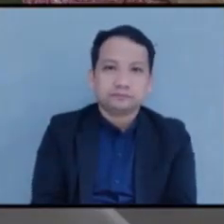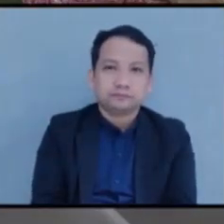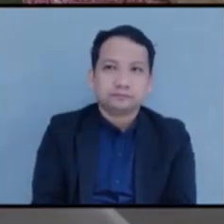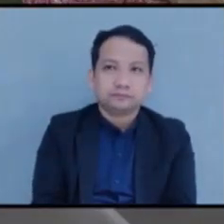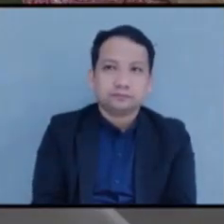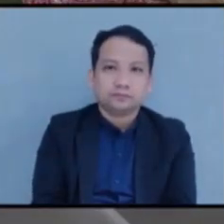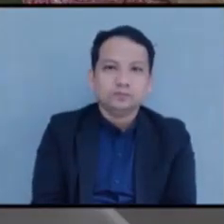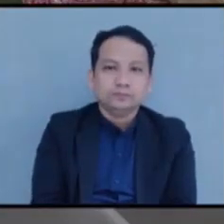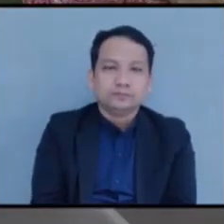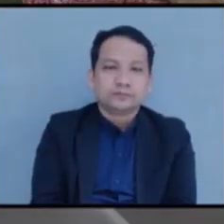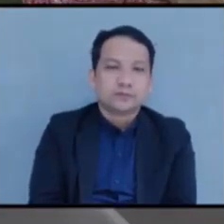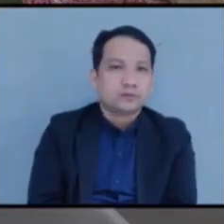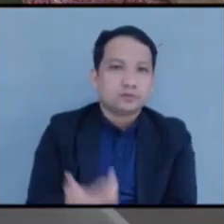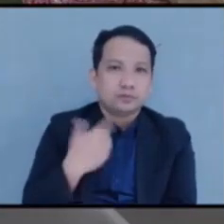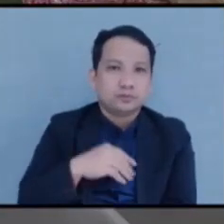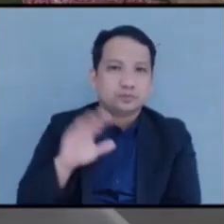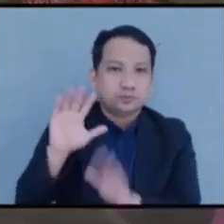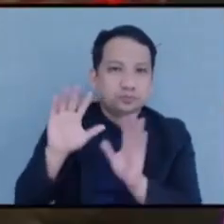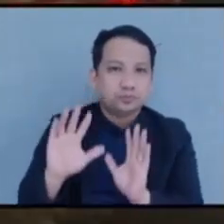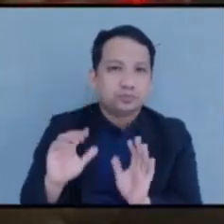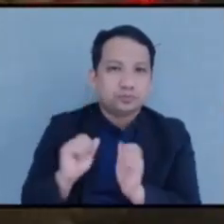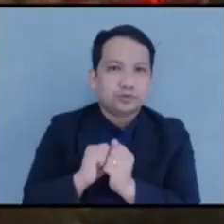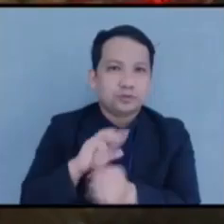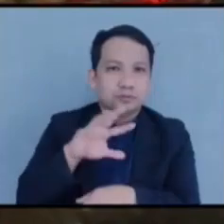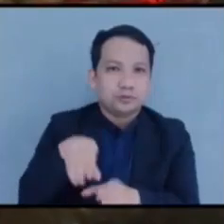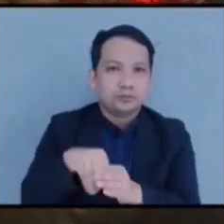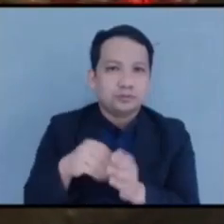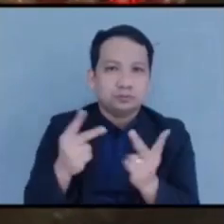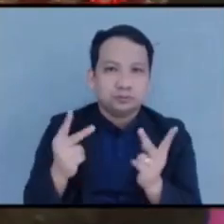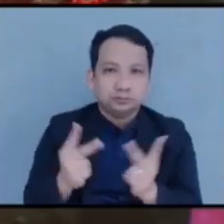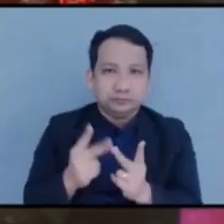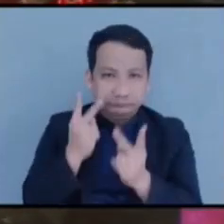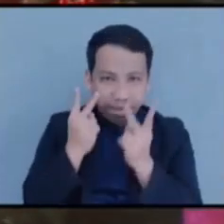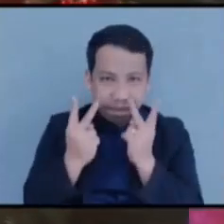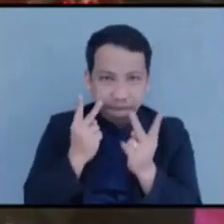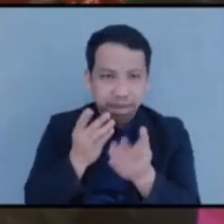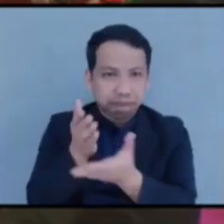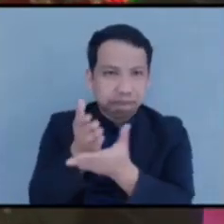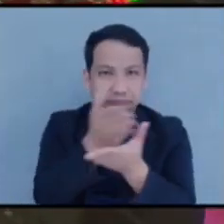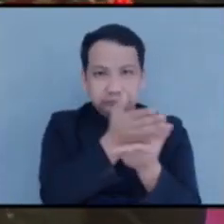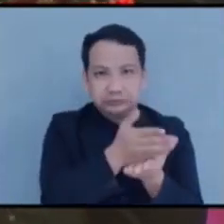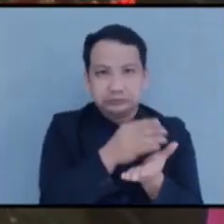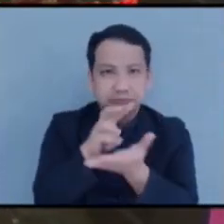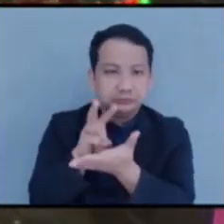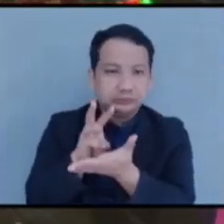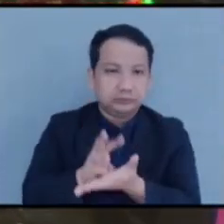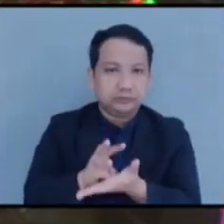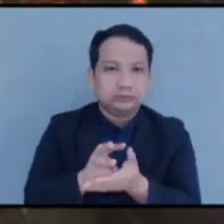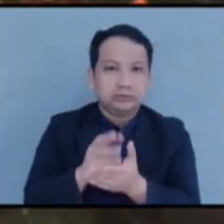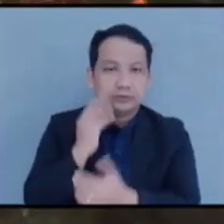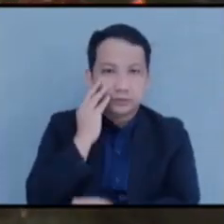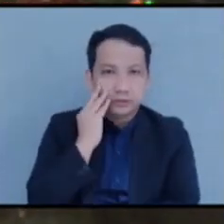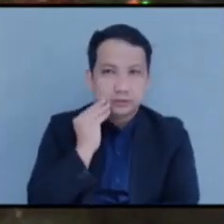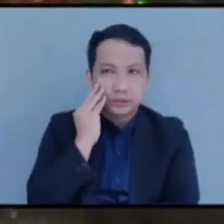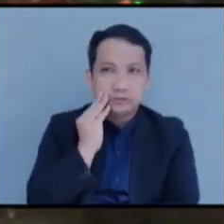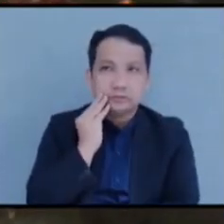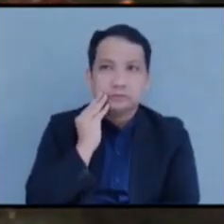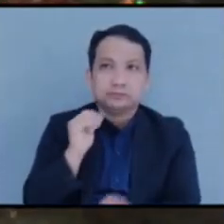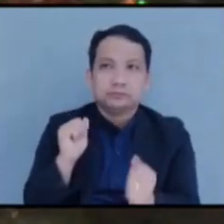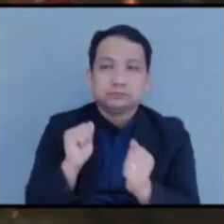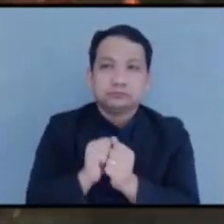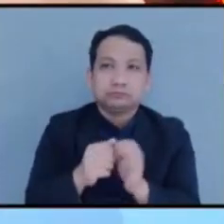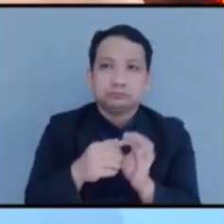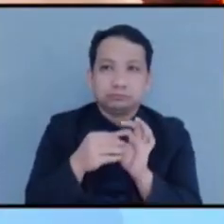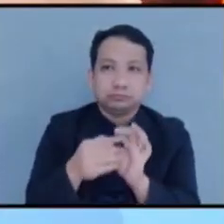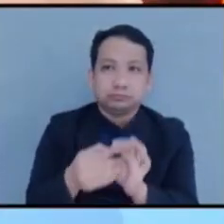It was amazing. We had a lot of nice places to visit, especially the experience for everyone.